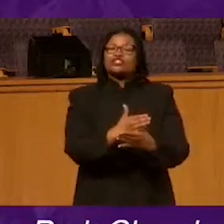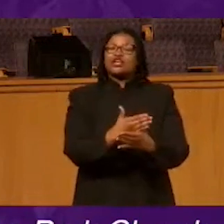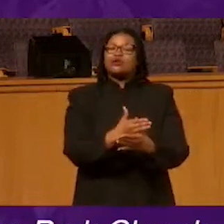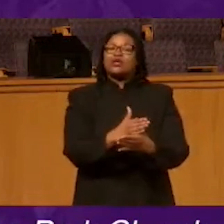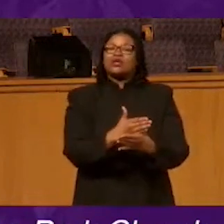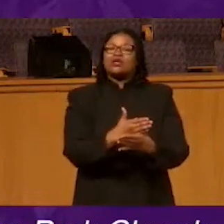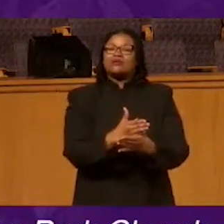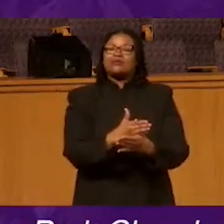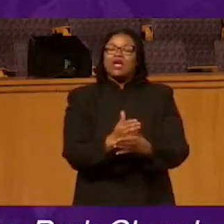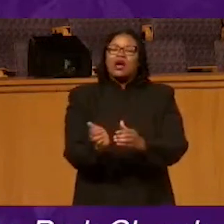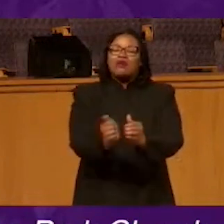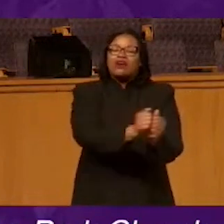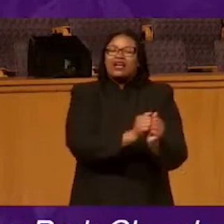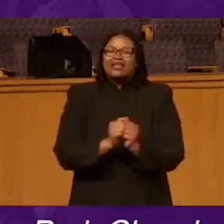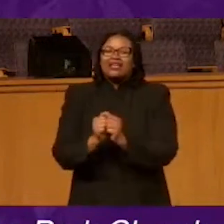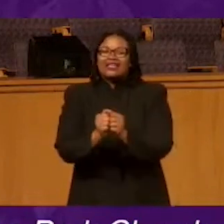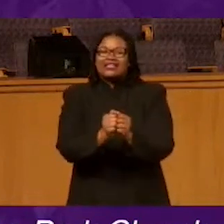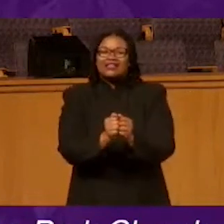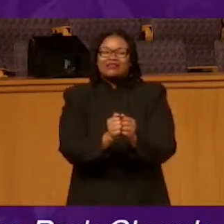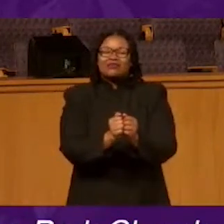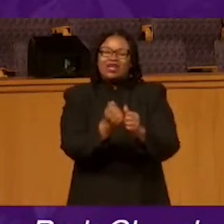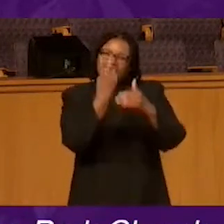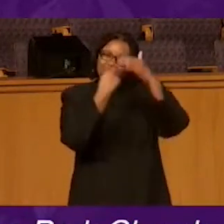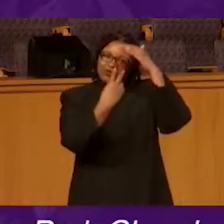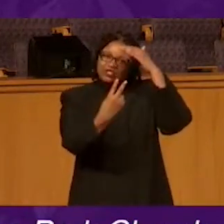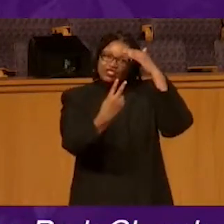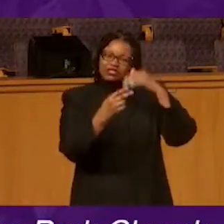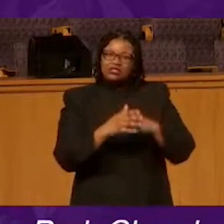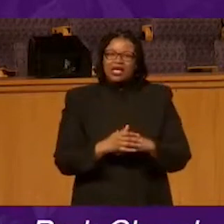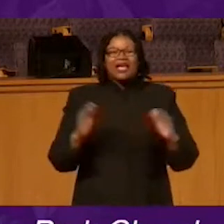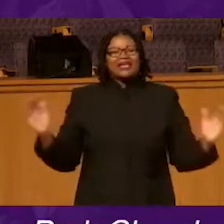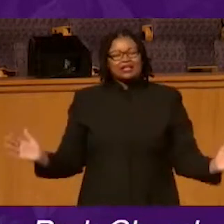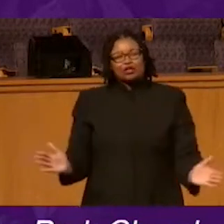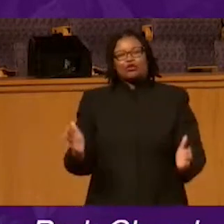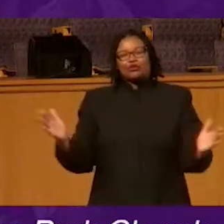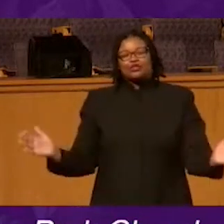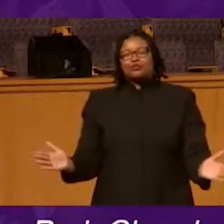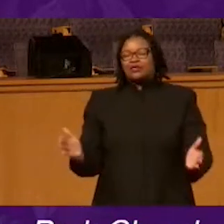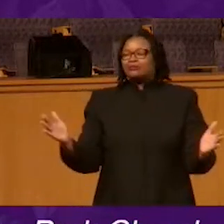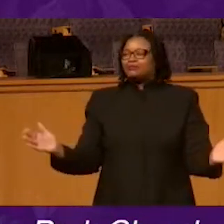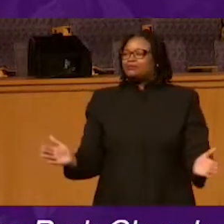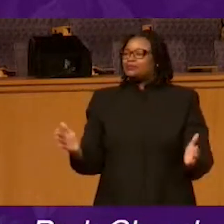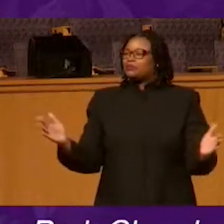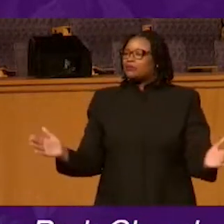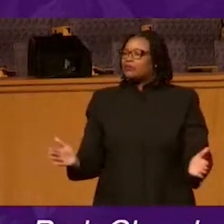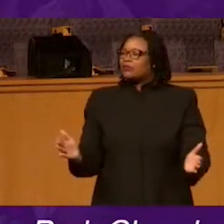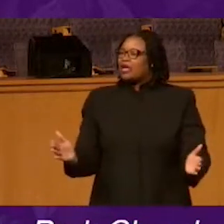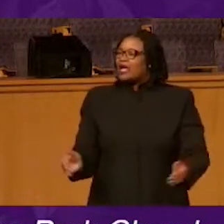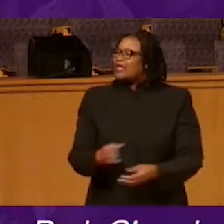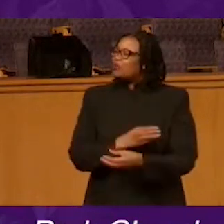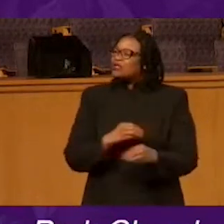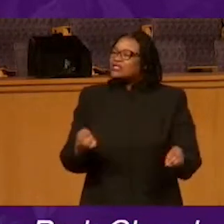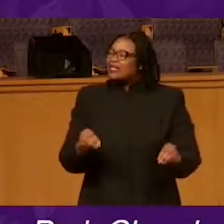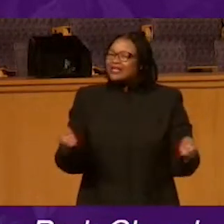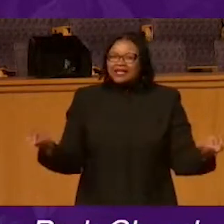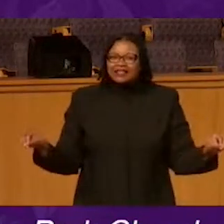a collective vision, and for encouragement. And it was nothing